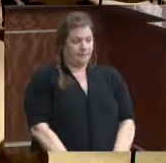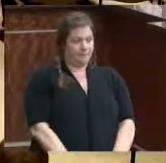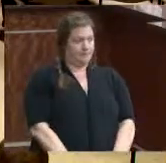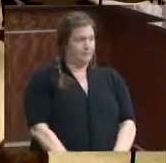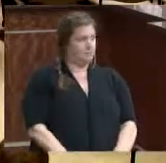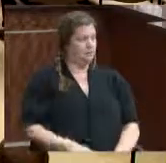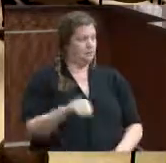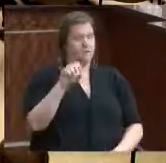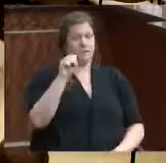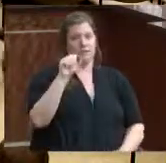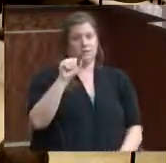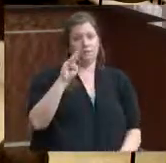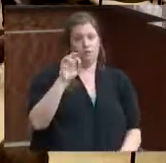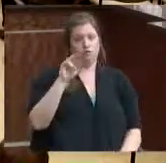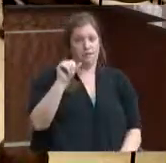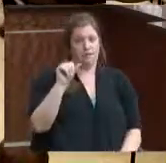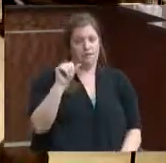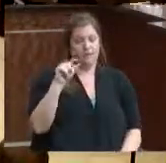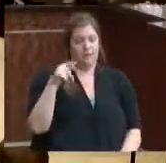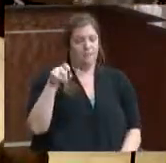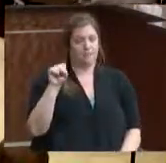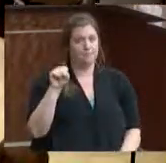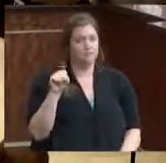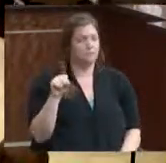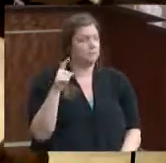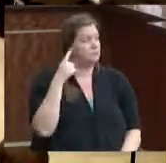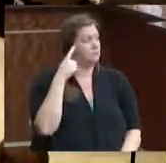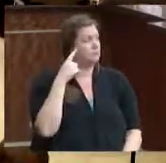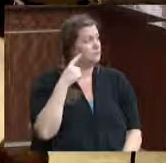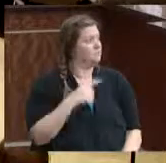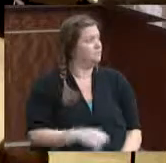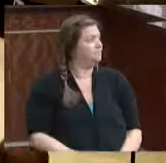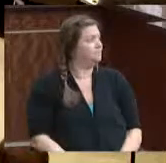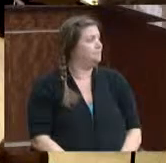Sabrina Epps. Name and address for the record, please.